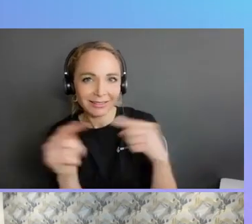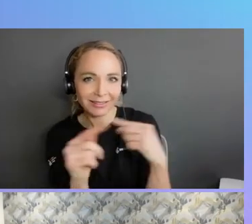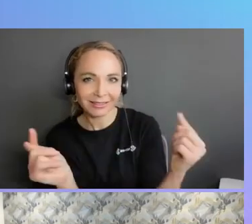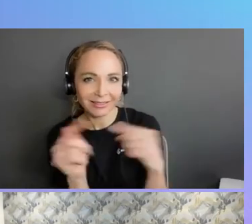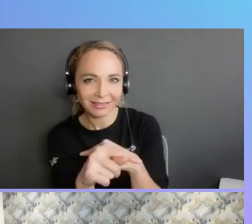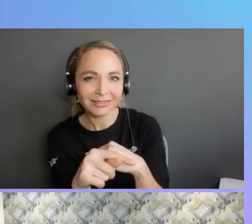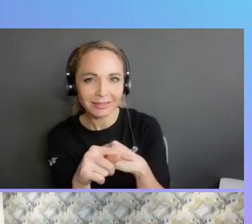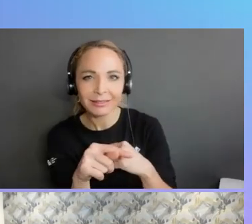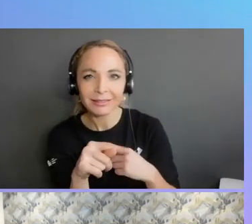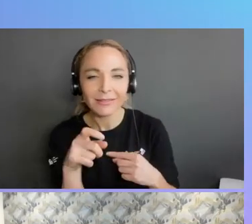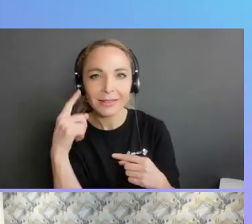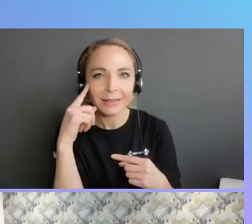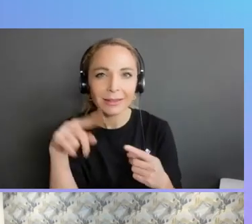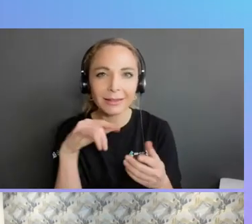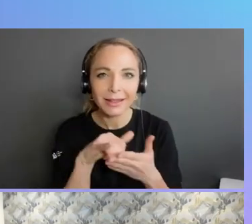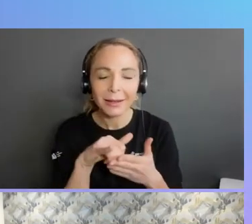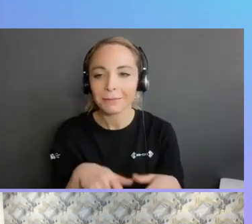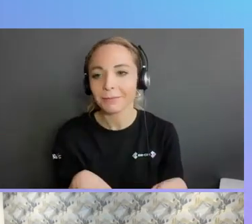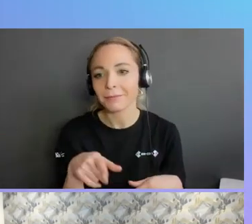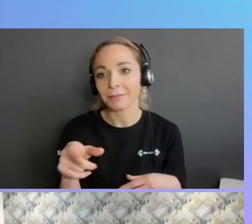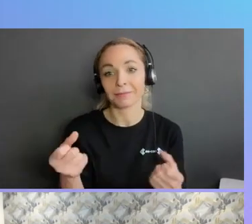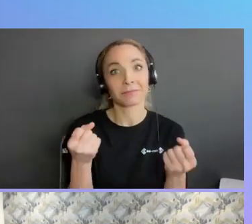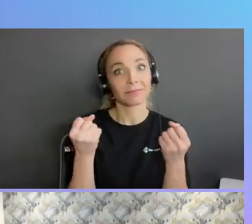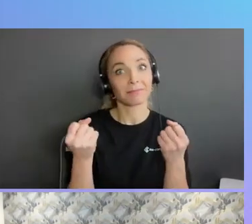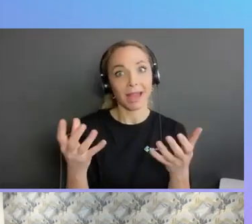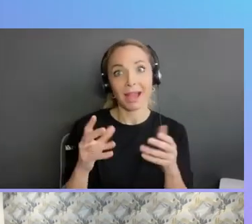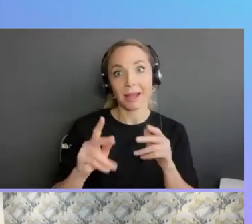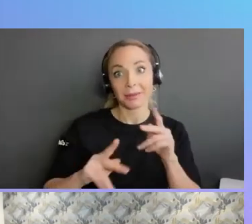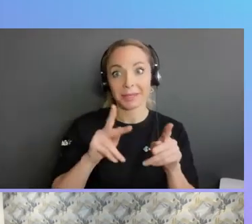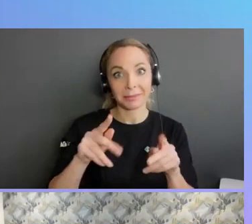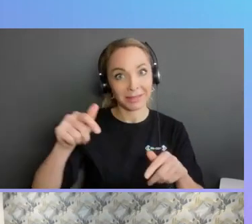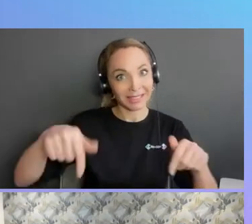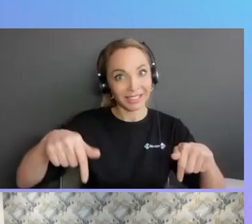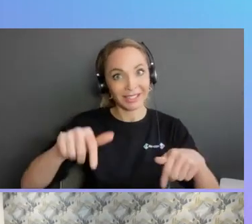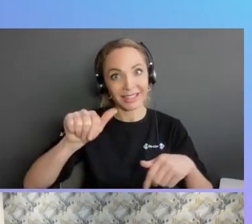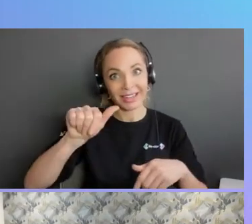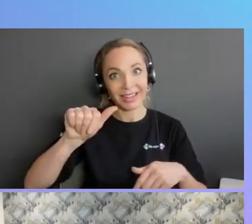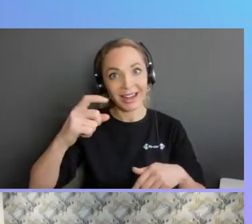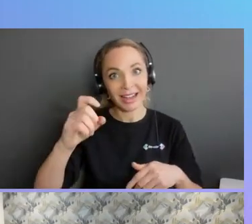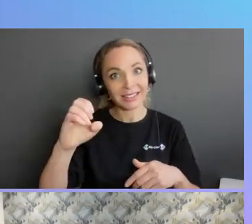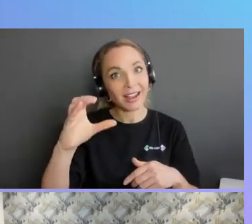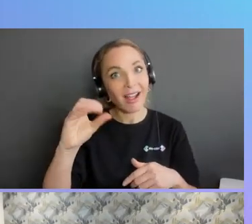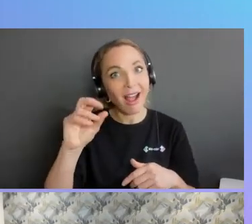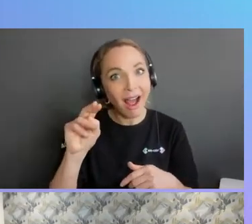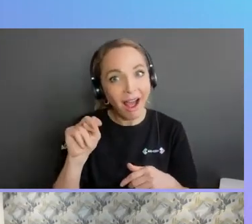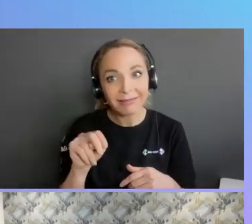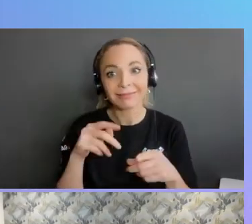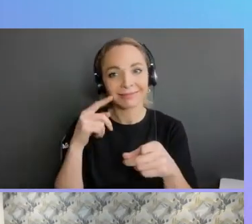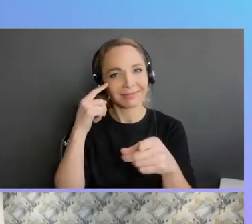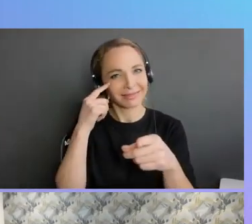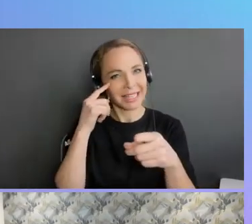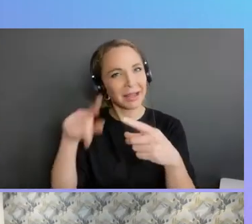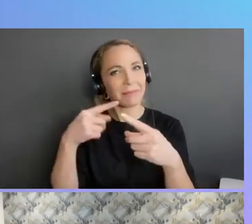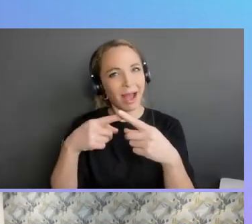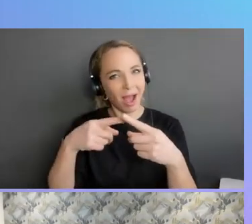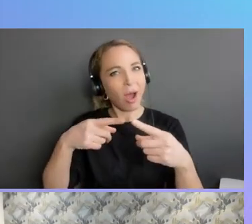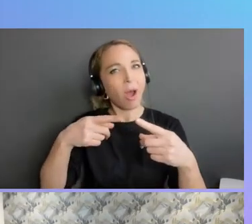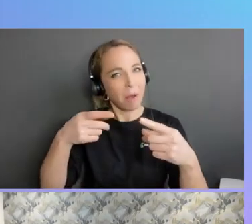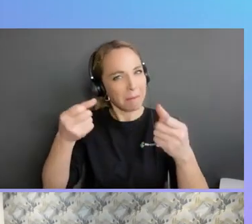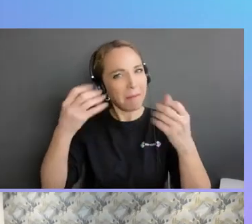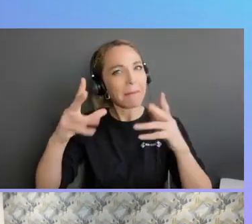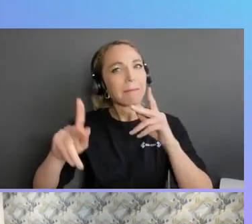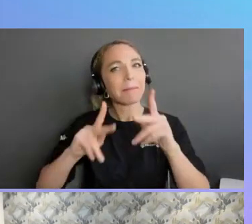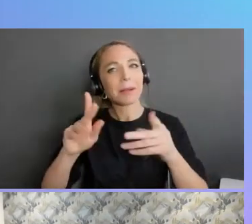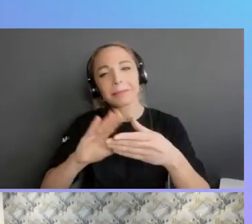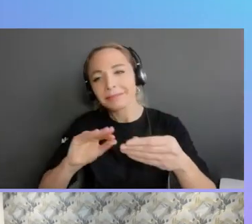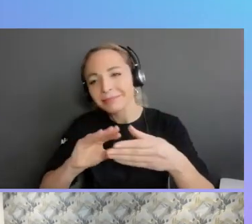A lot of folks here speaking at AXCON, they already shared how accessibility goes beyond solving